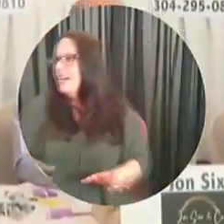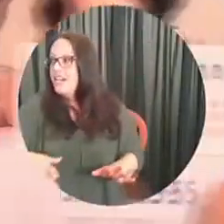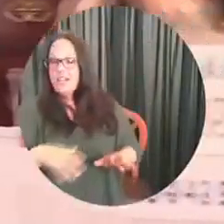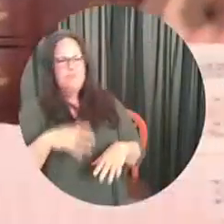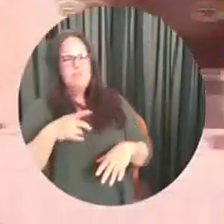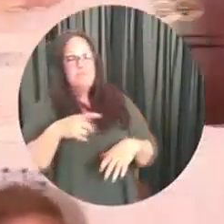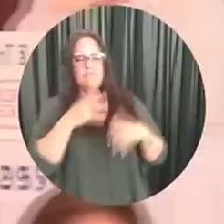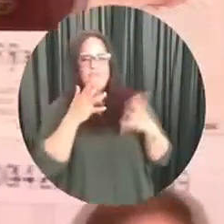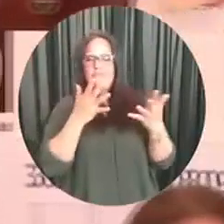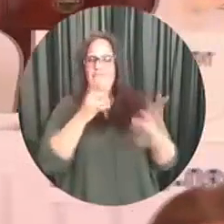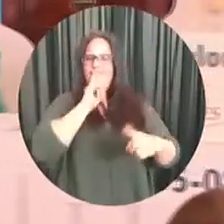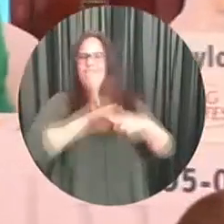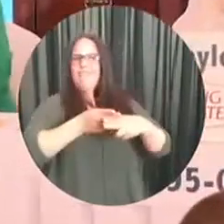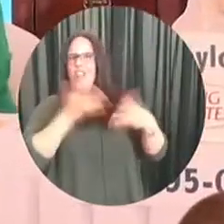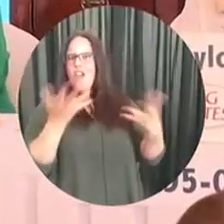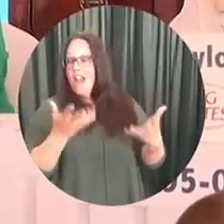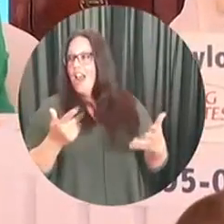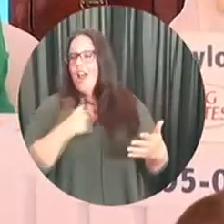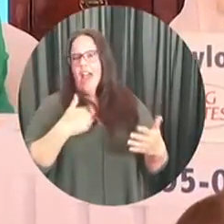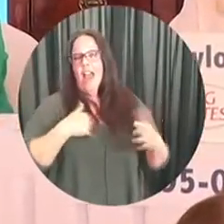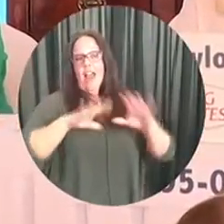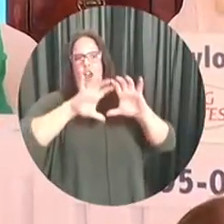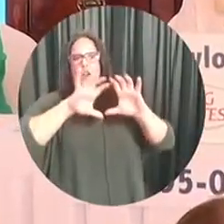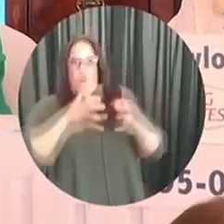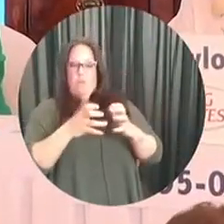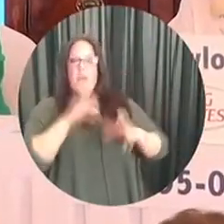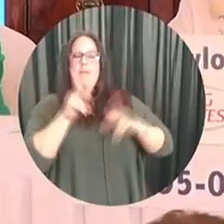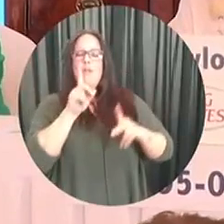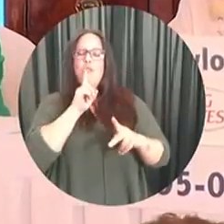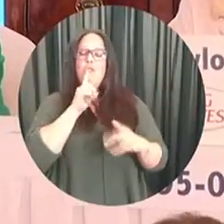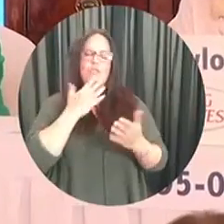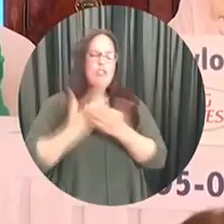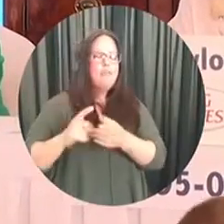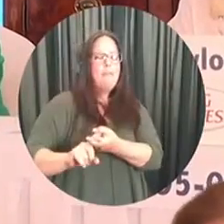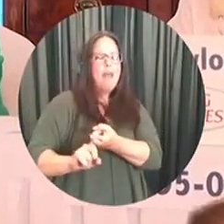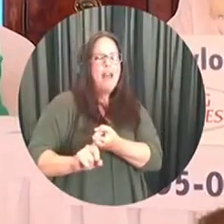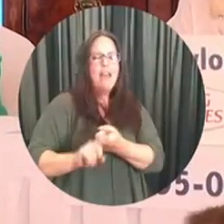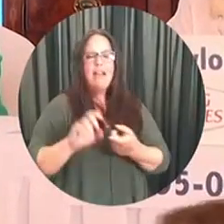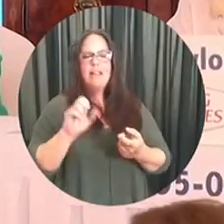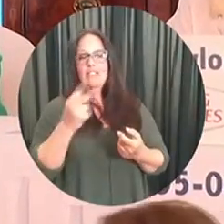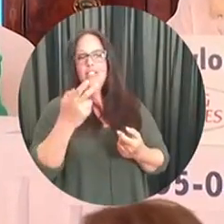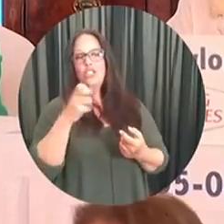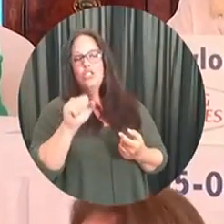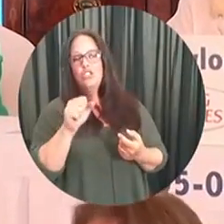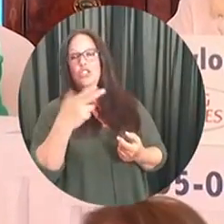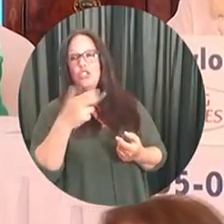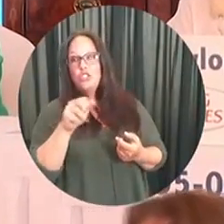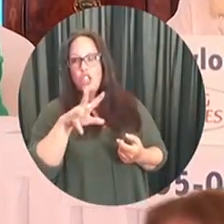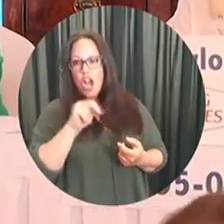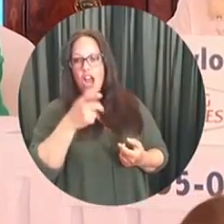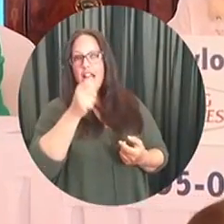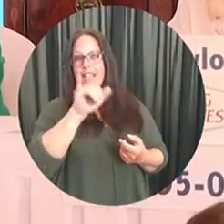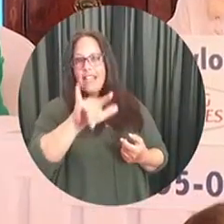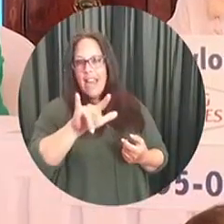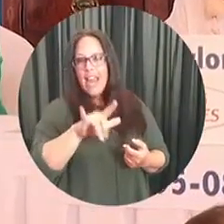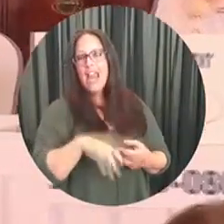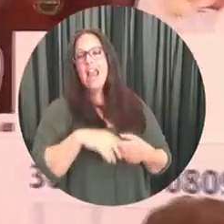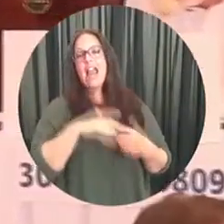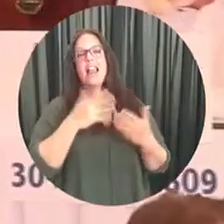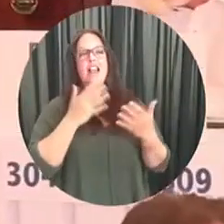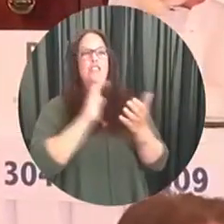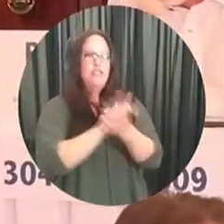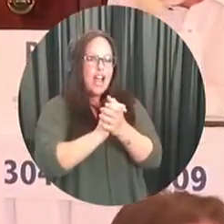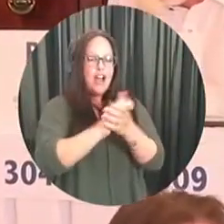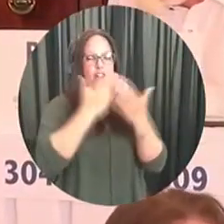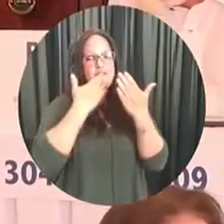Shout out to. I have a group of really good buddies, Barb, Sean, Gail, and Vern. I'd like to make a shout out and thanks for the